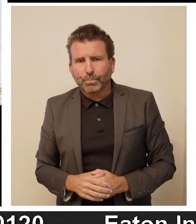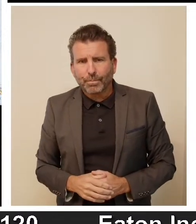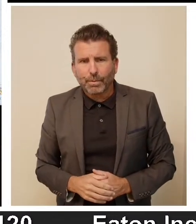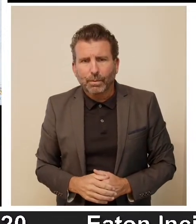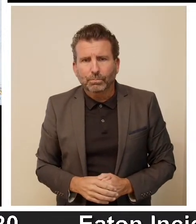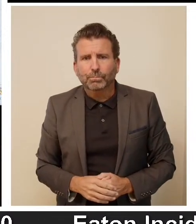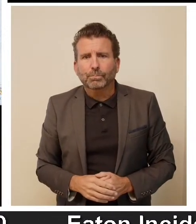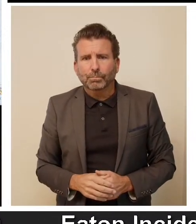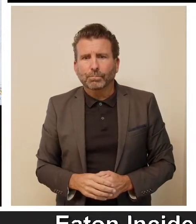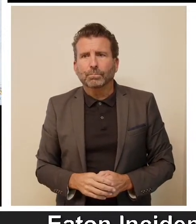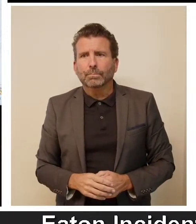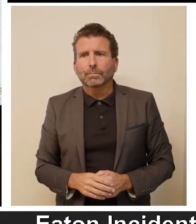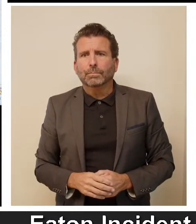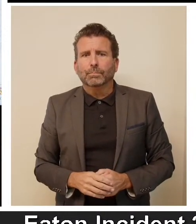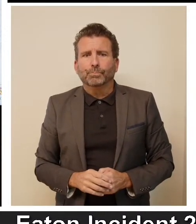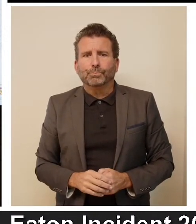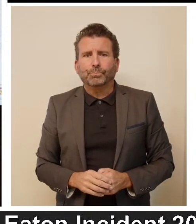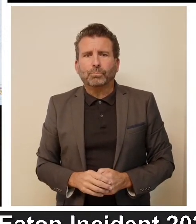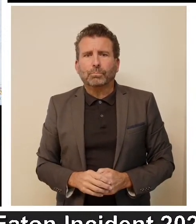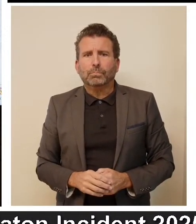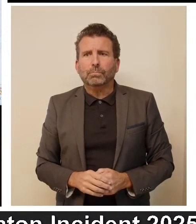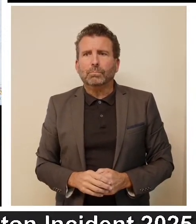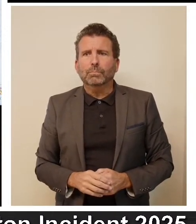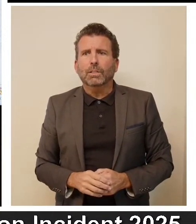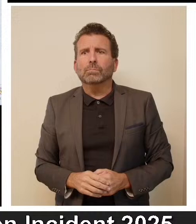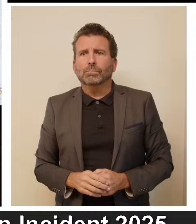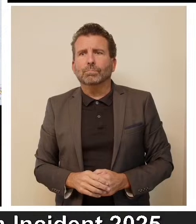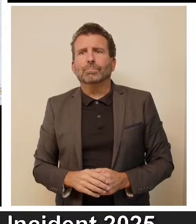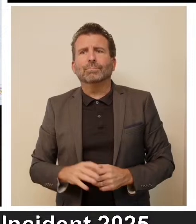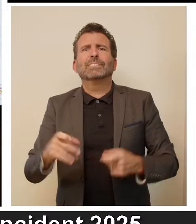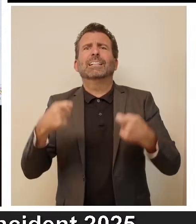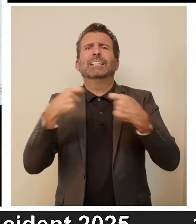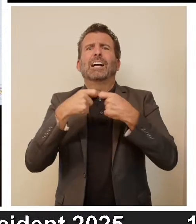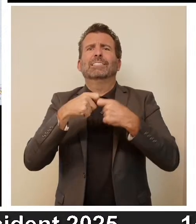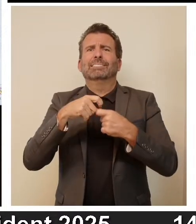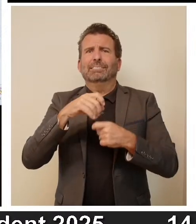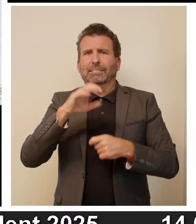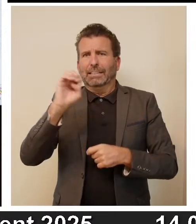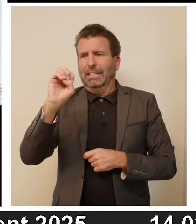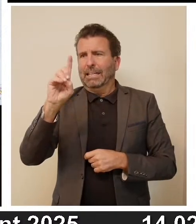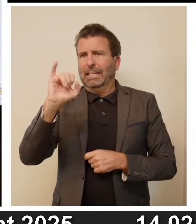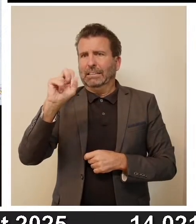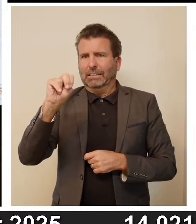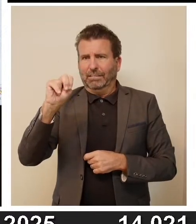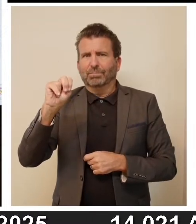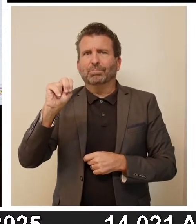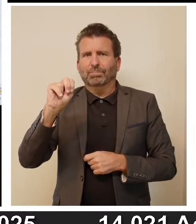Thank you. Next up, with an update from SoCal Edison, Marissa Castro.